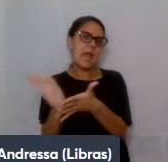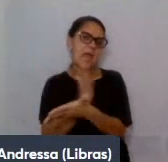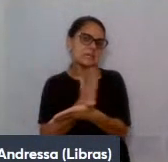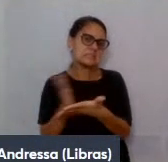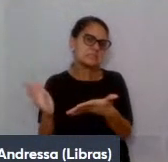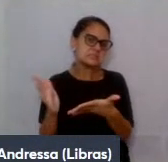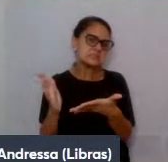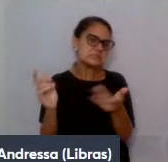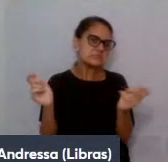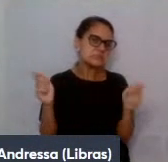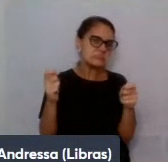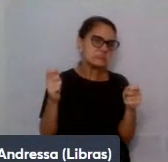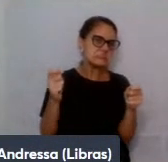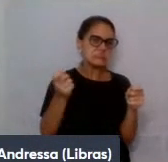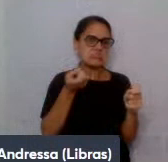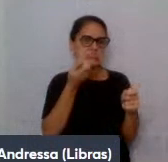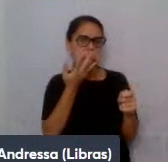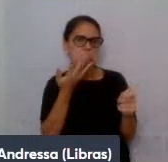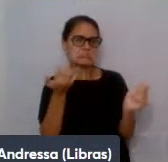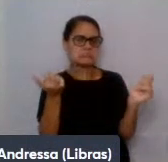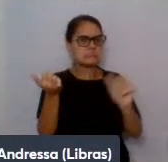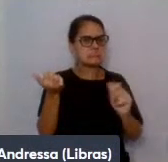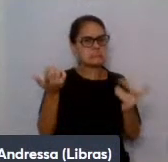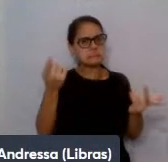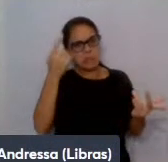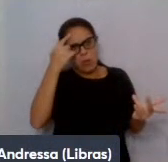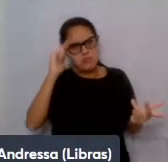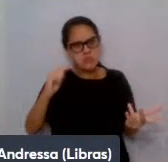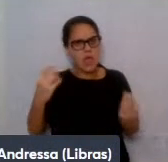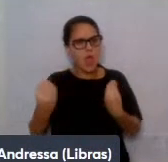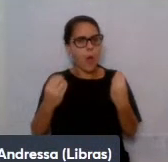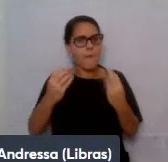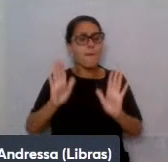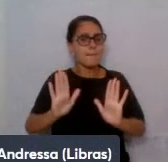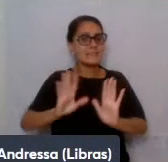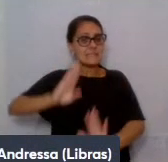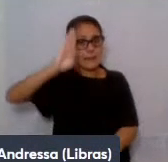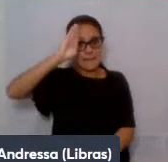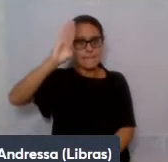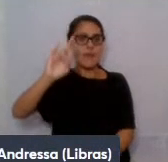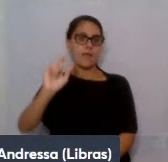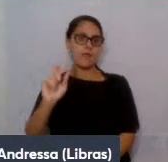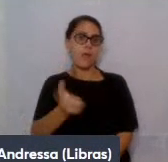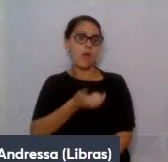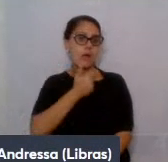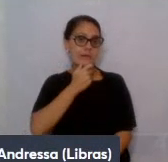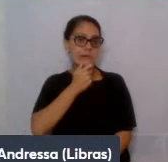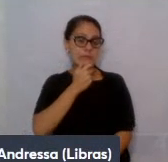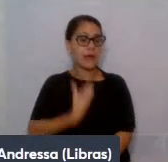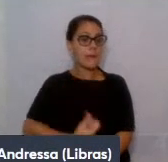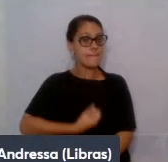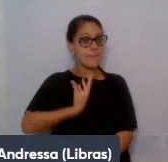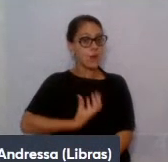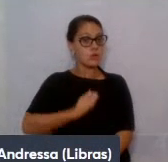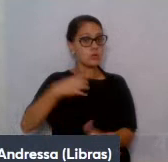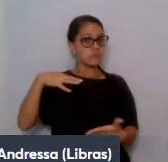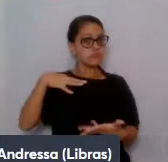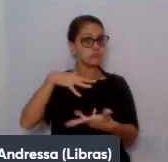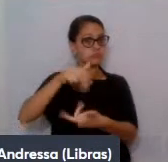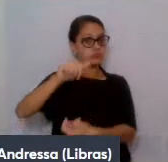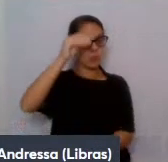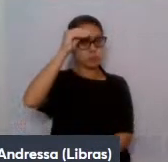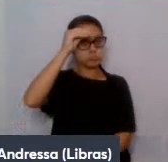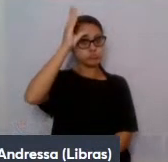à hegemonia, principalmente do inglês, na produção global do